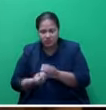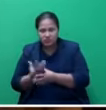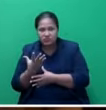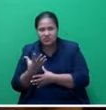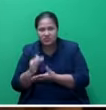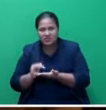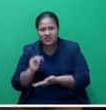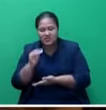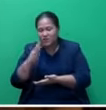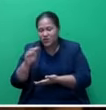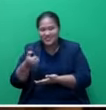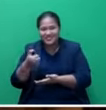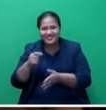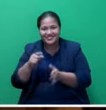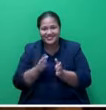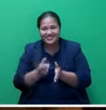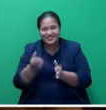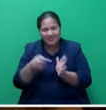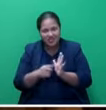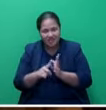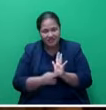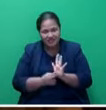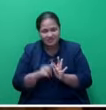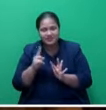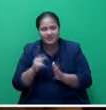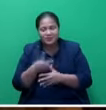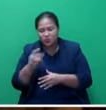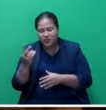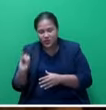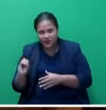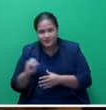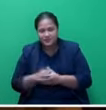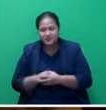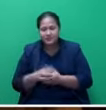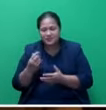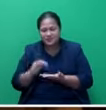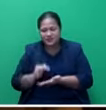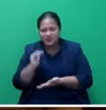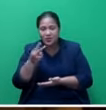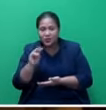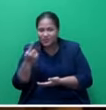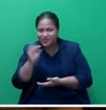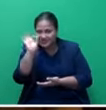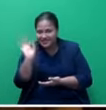46 tons per hectare in 2020, which is an increase of